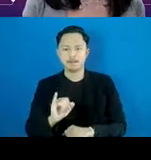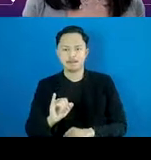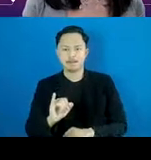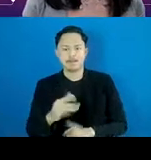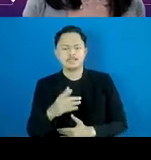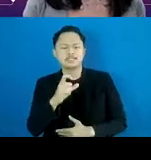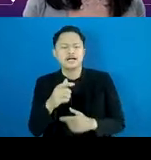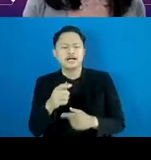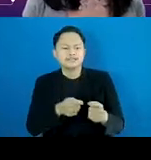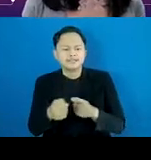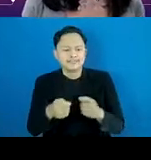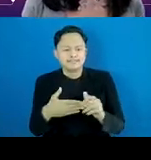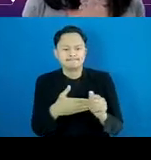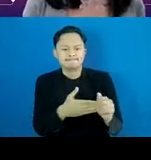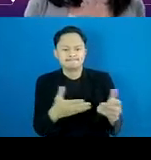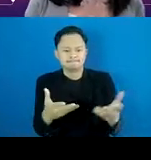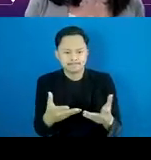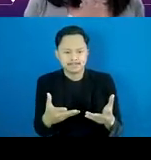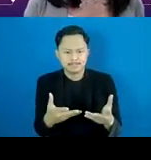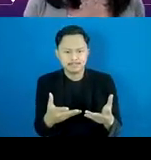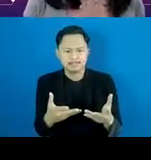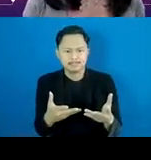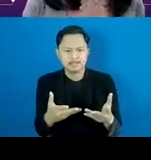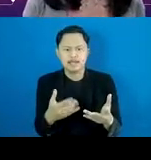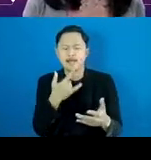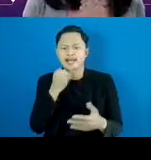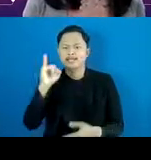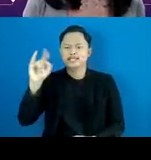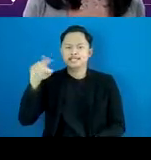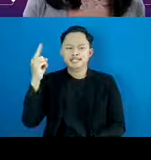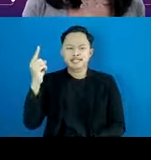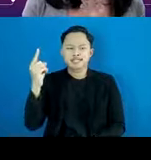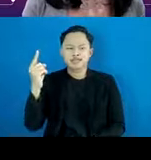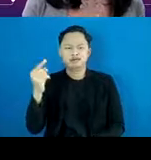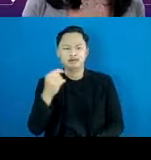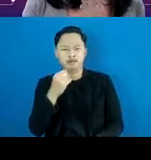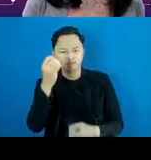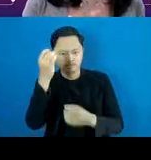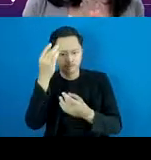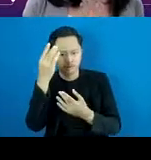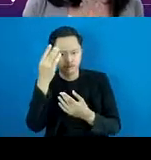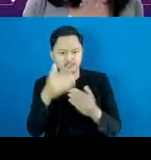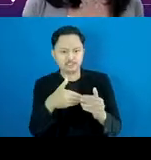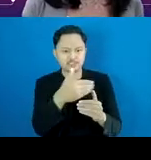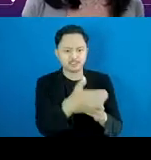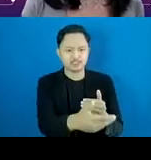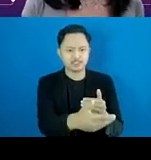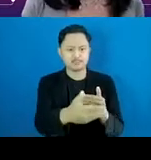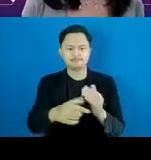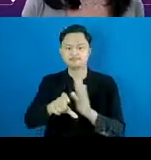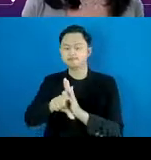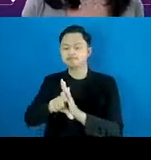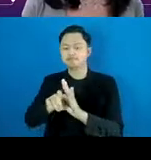organized by Ms. Sharada Golapudi, the ITDP International E-Mobility Expert. And this discussion in the main